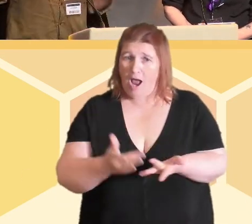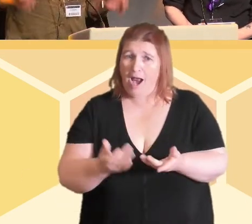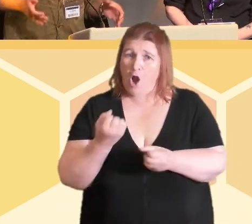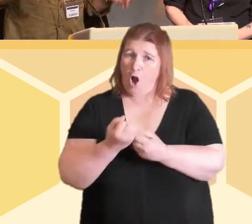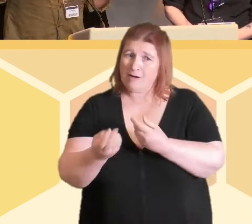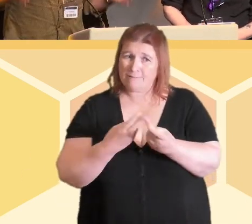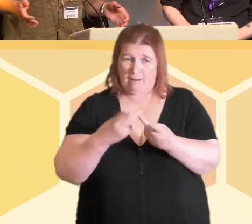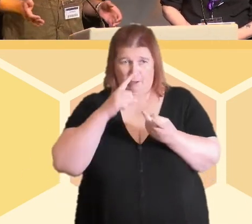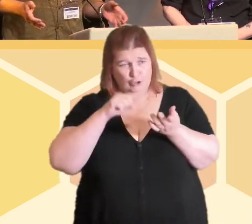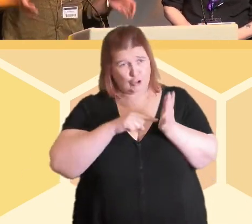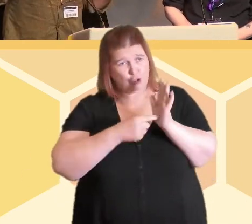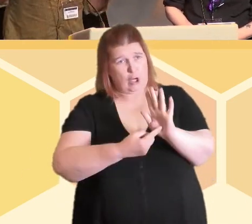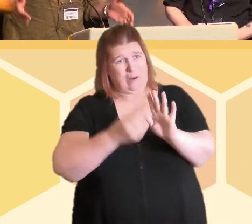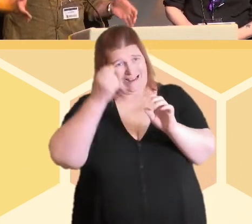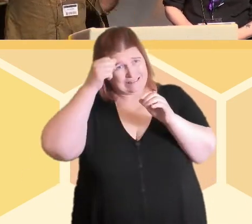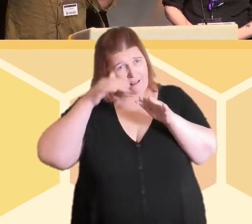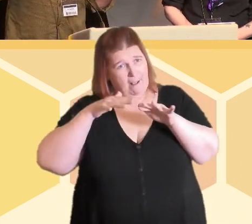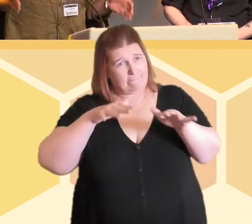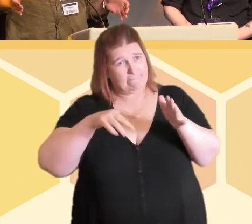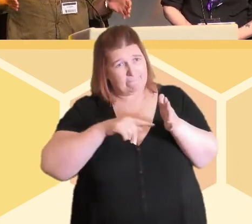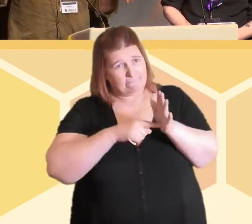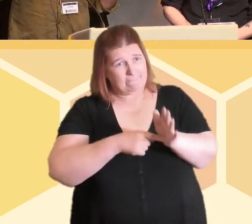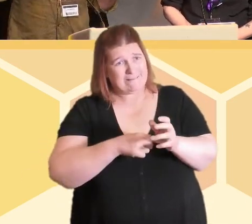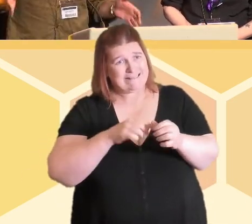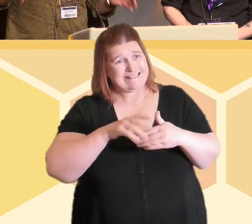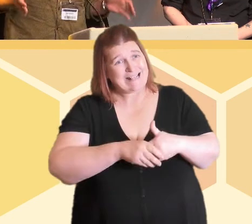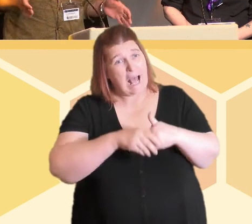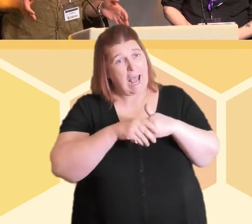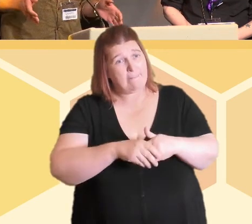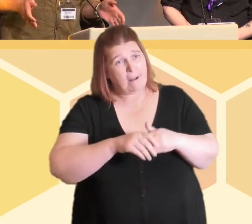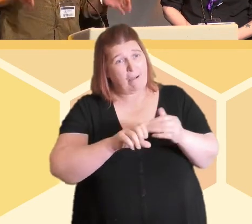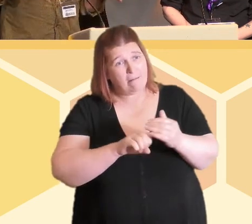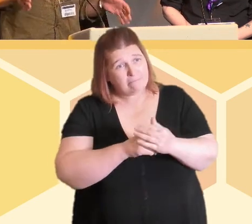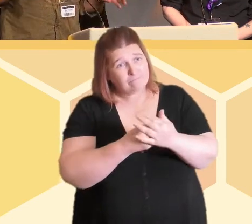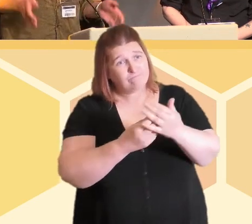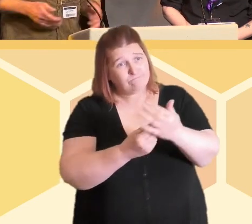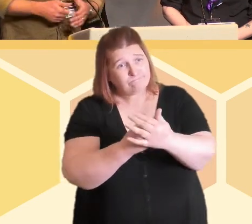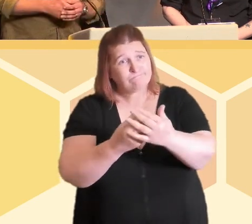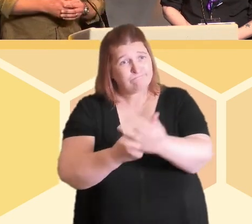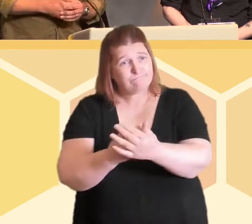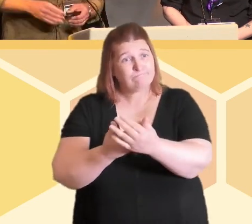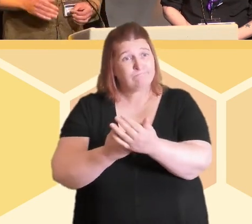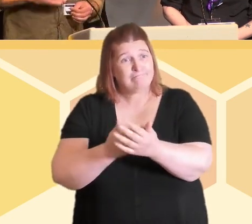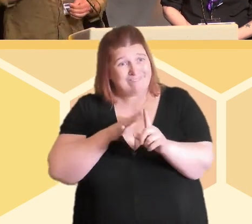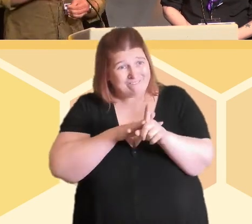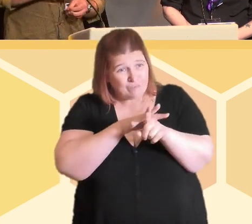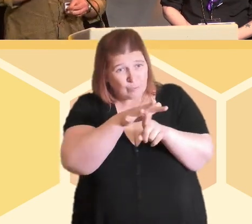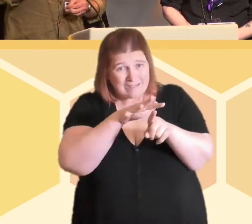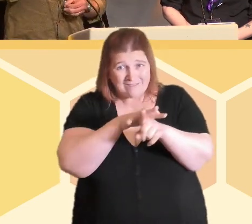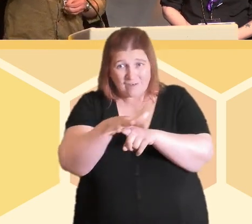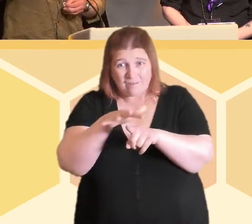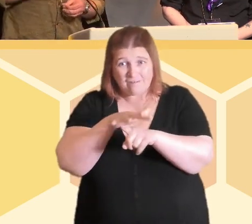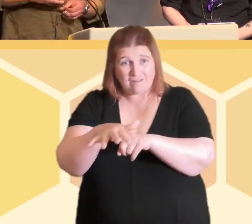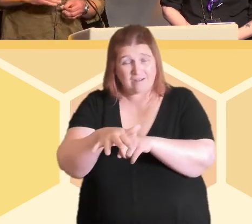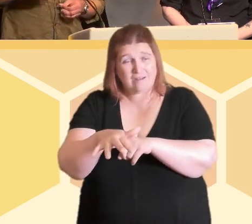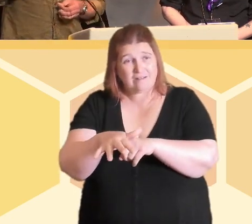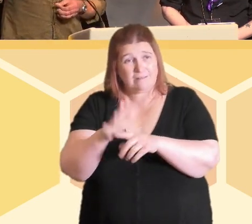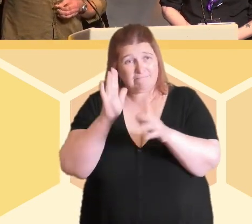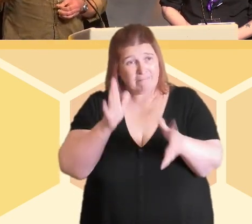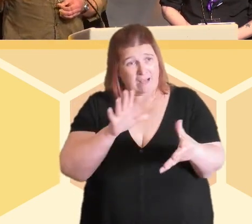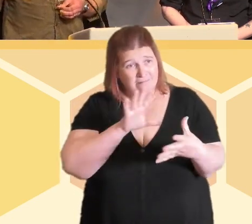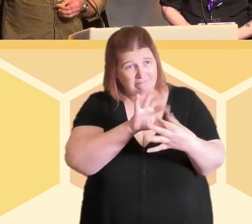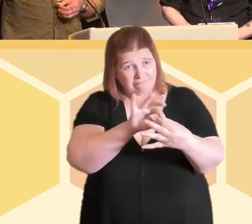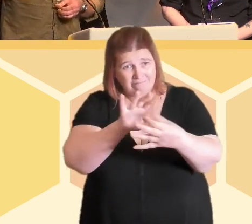gospel-sharing, kingdom-building, disciple-making influencers for Jesus if we aren't engaged